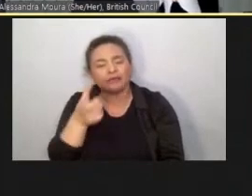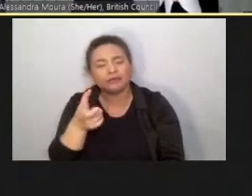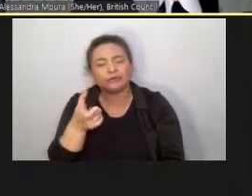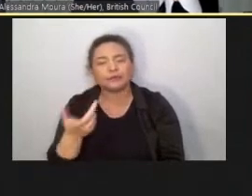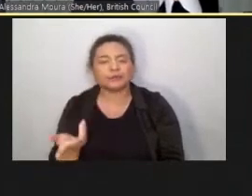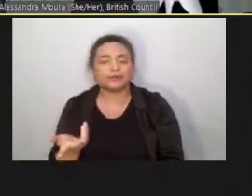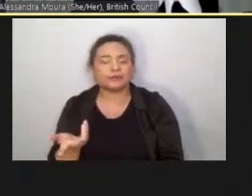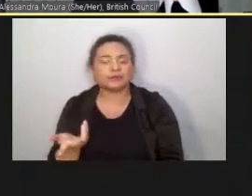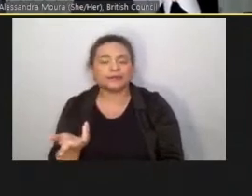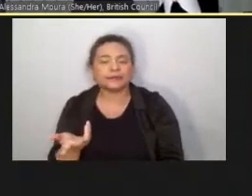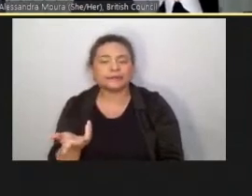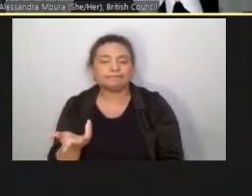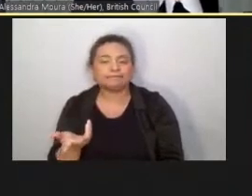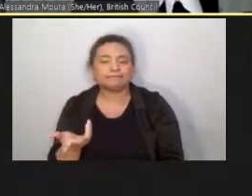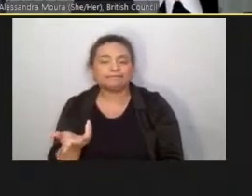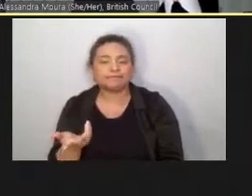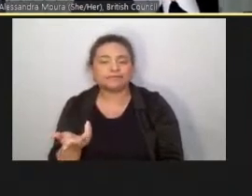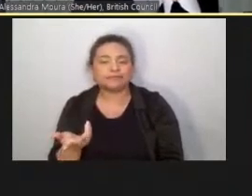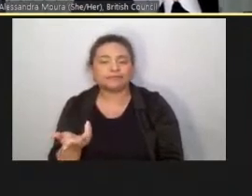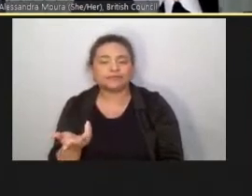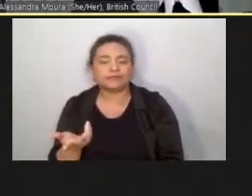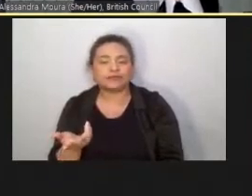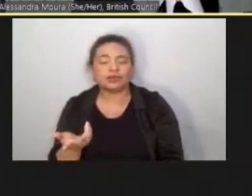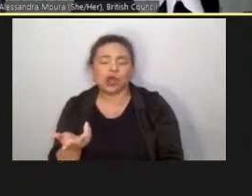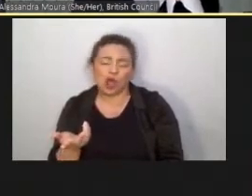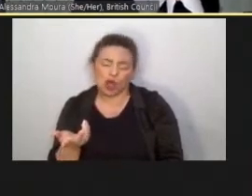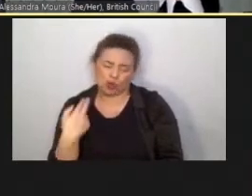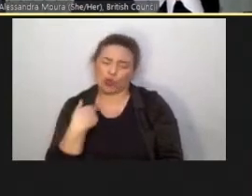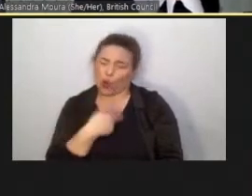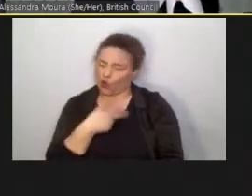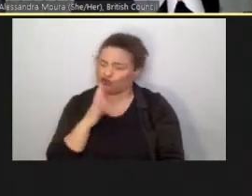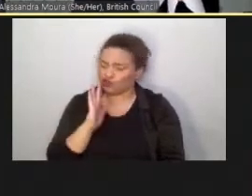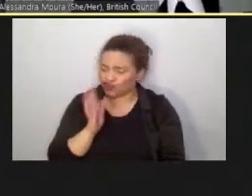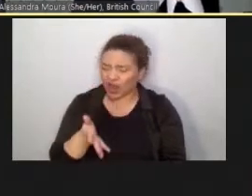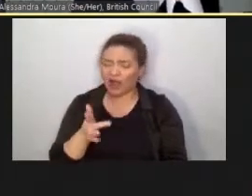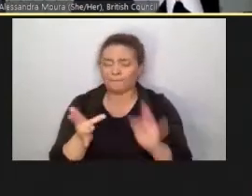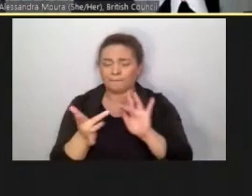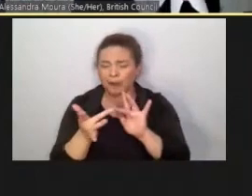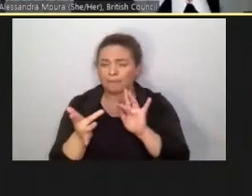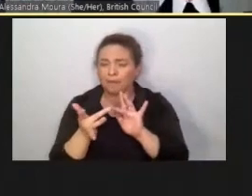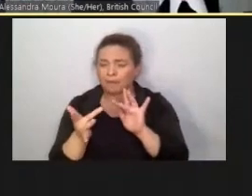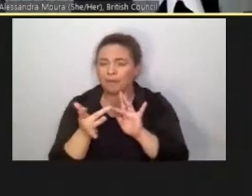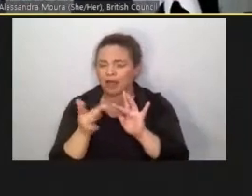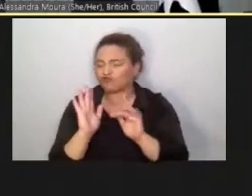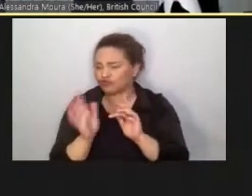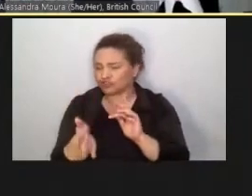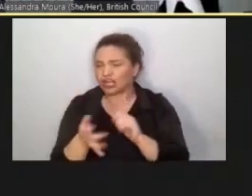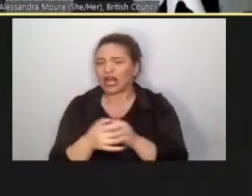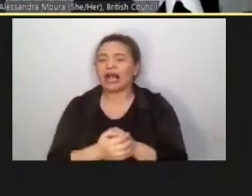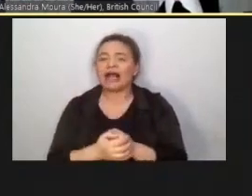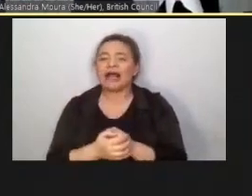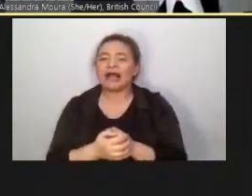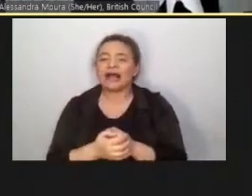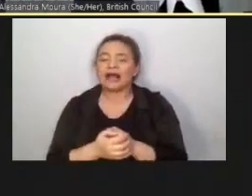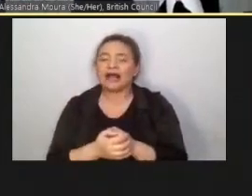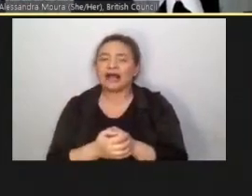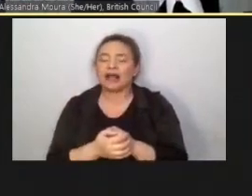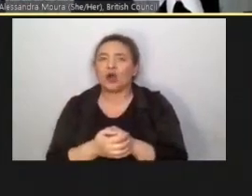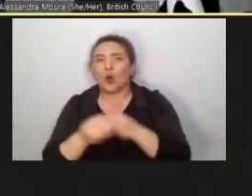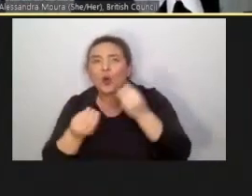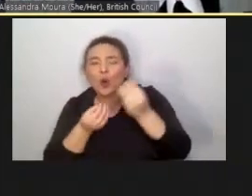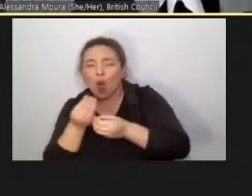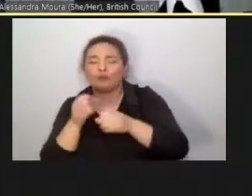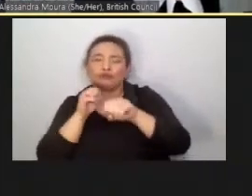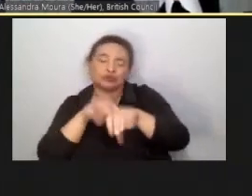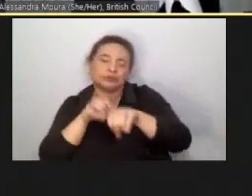had a huge sessions yesterday with Amy about this, but Yeah. it's still something that I think that our public